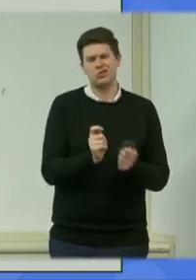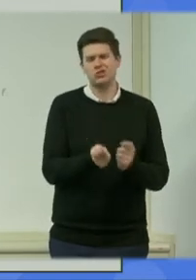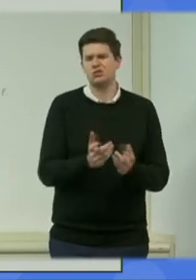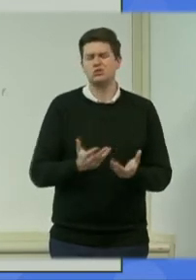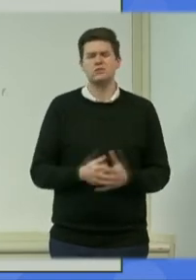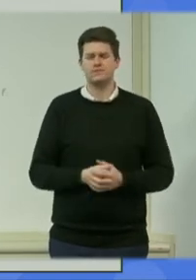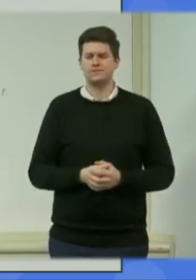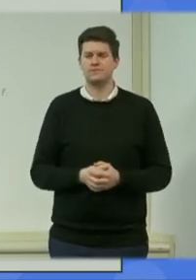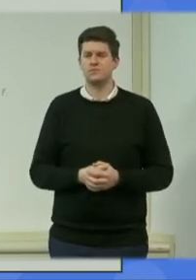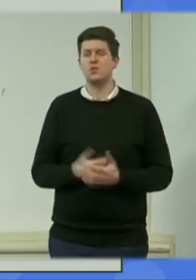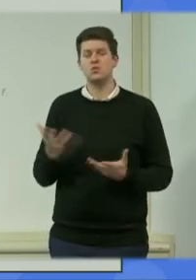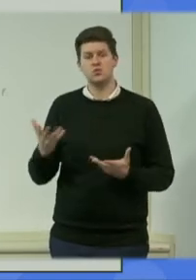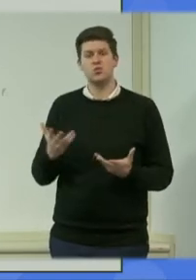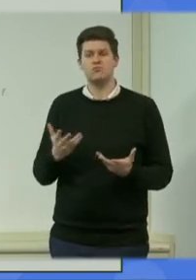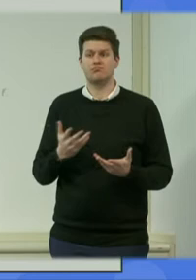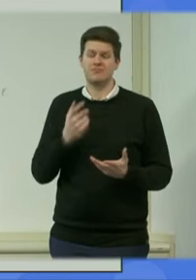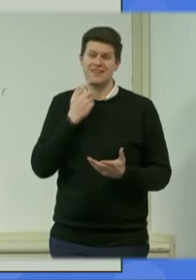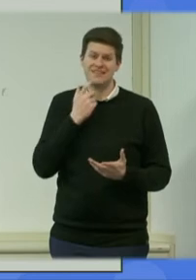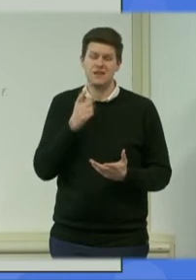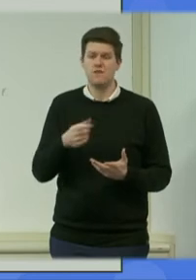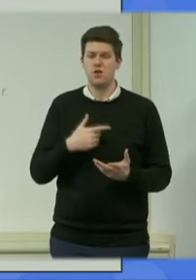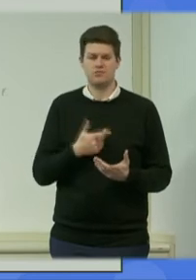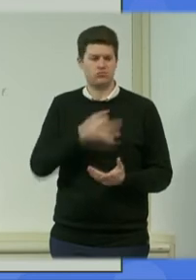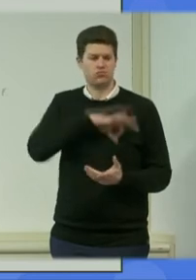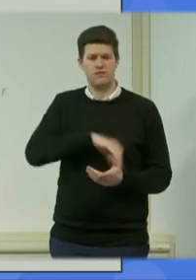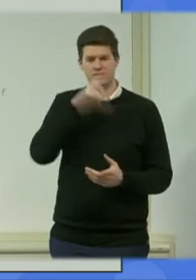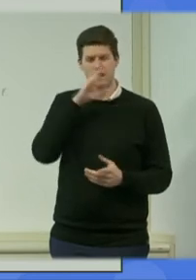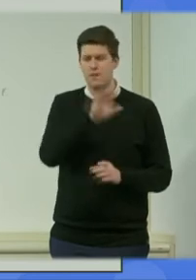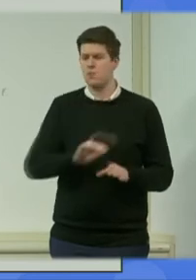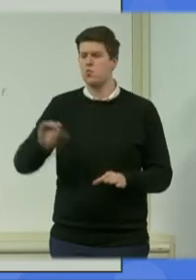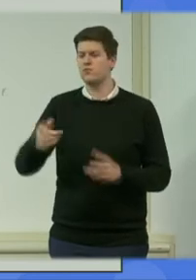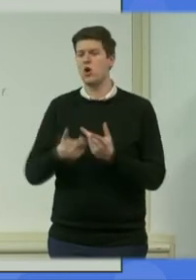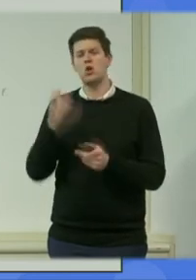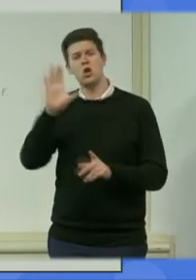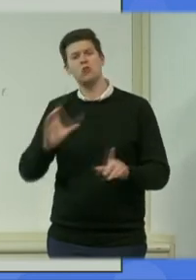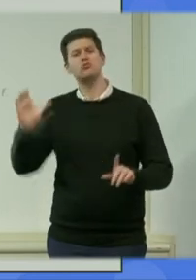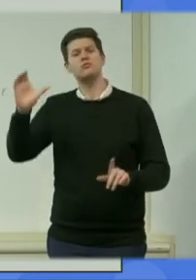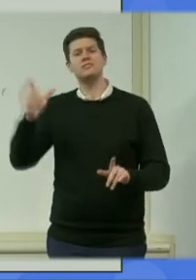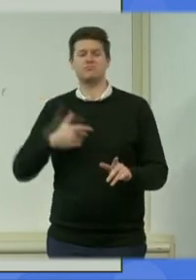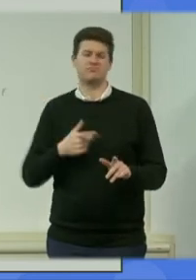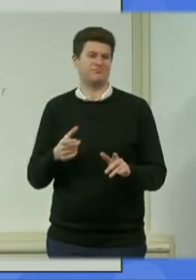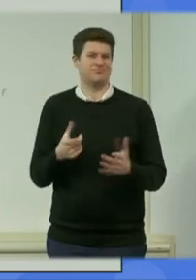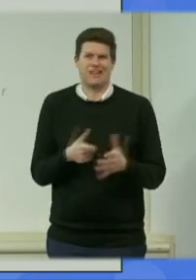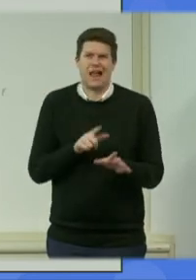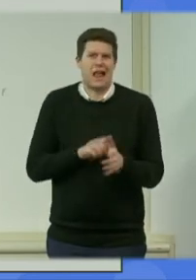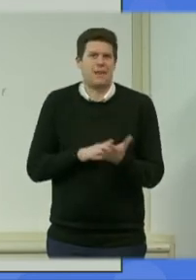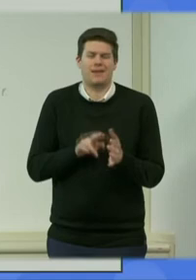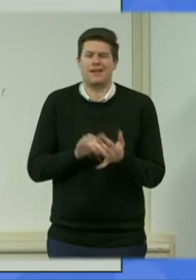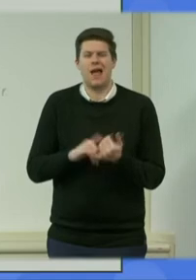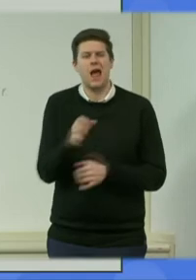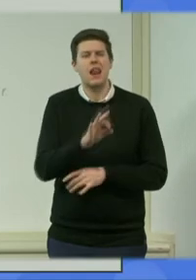for businesses to shift their profits around the world and say, actually, this money comes from, you know, the Cayman Islands than it comes from